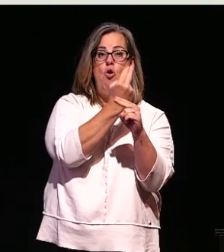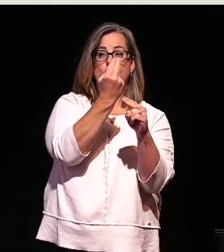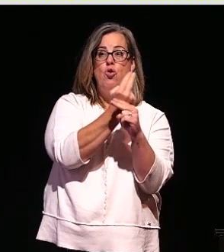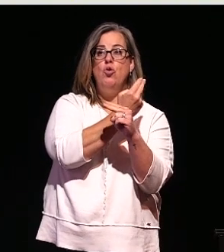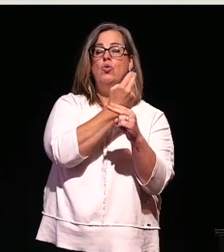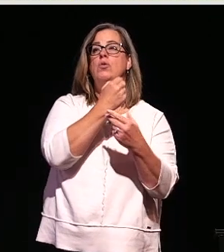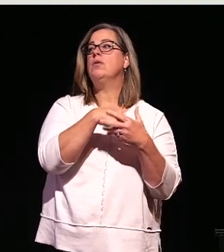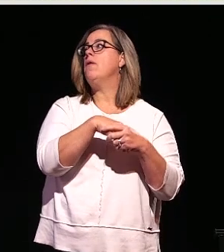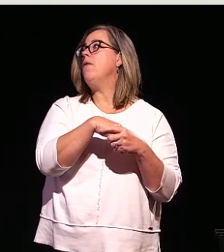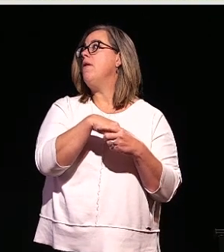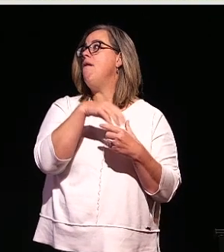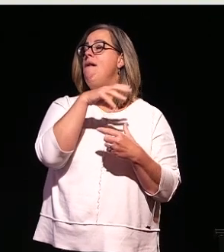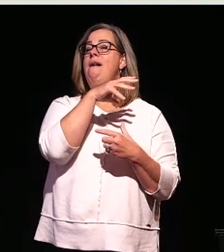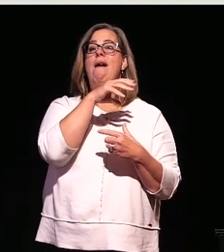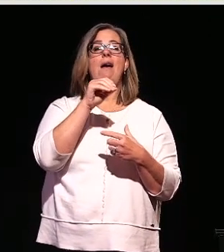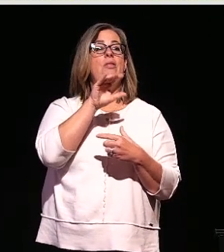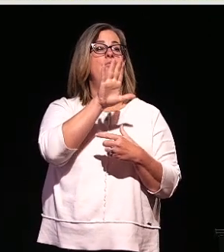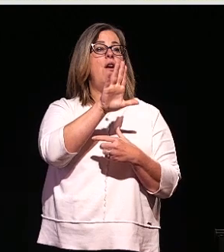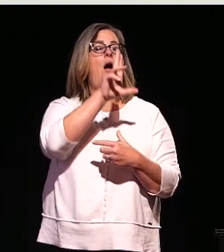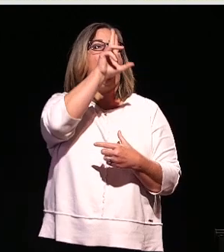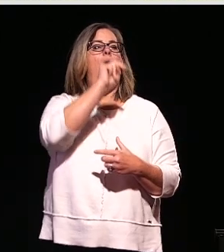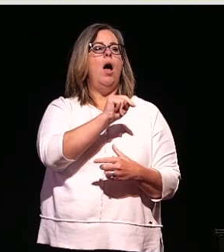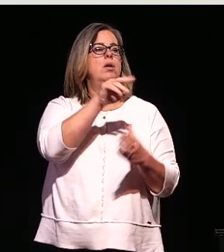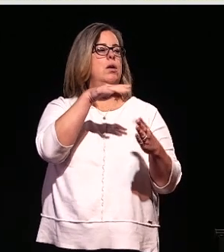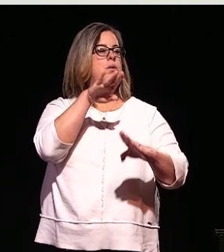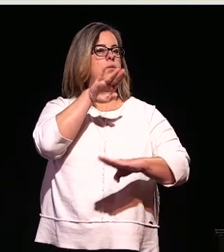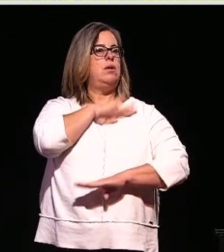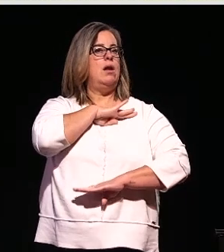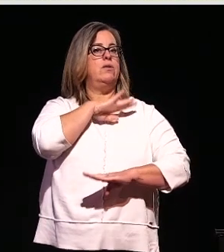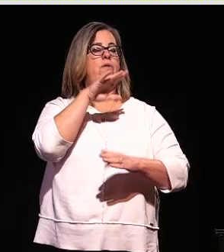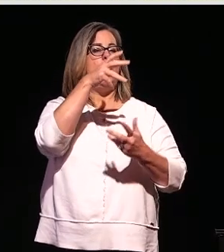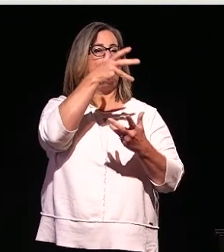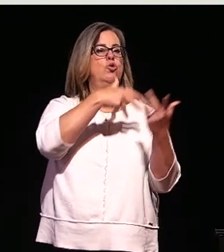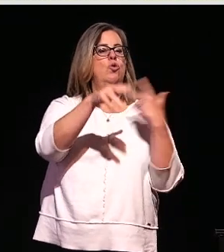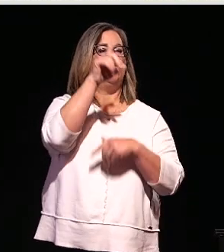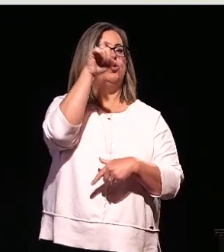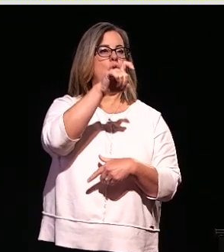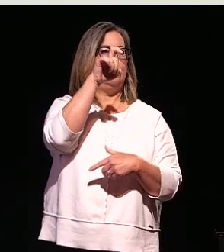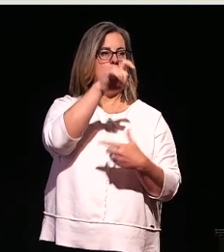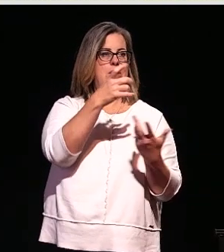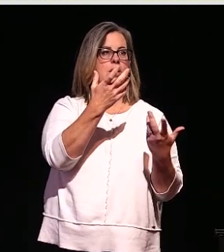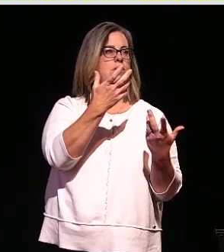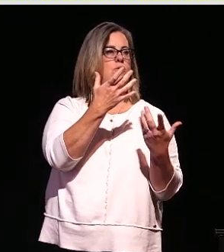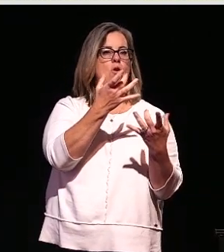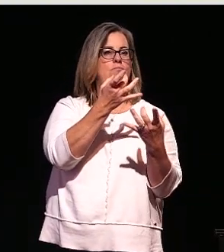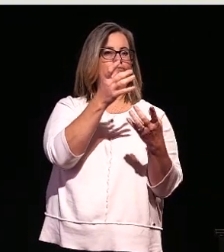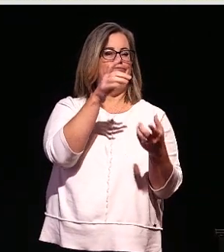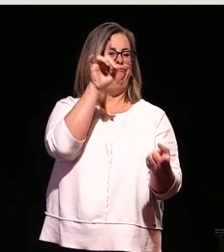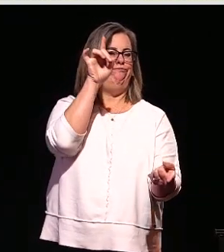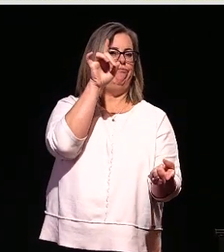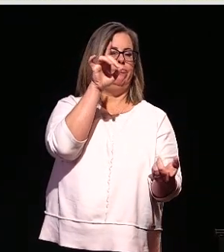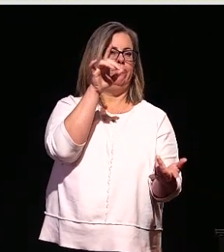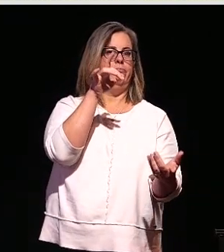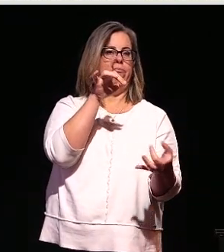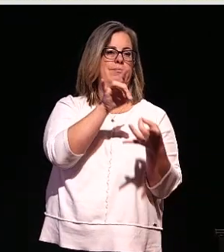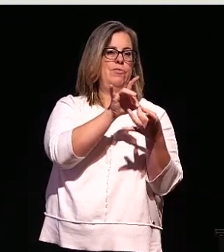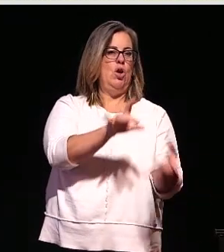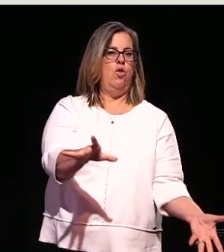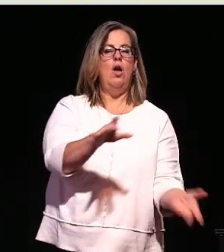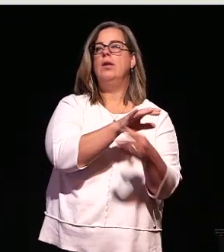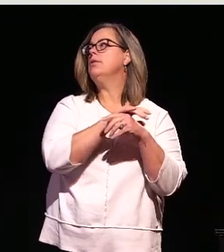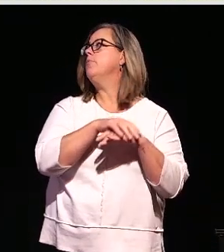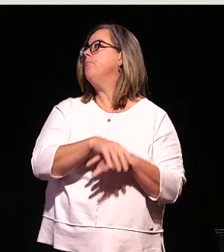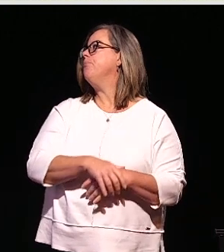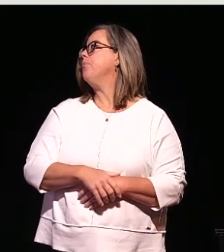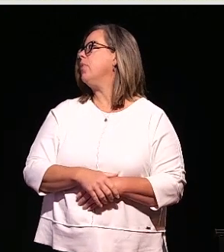social needs have led to an entirely new category within total beverage alcohol, the adult non-alcoholic beverage.